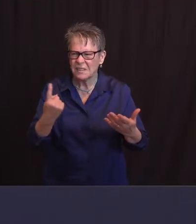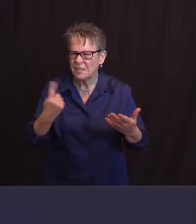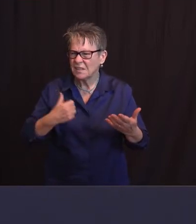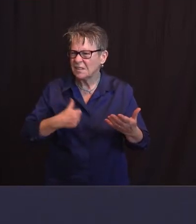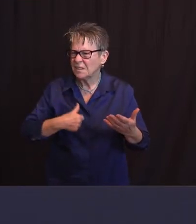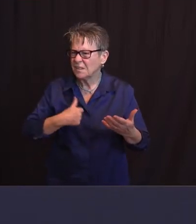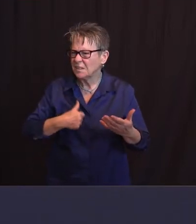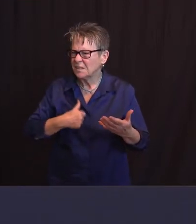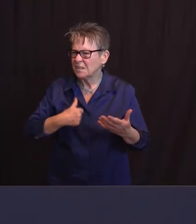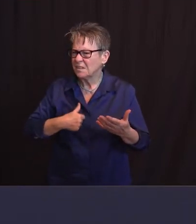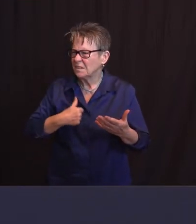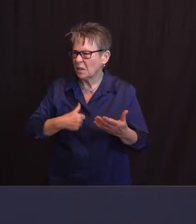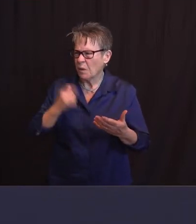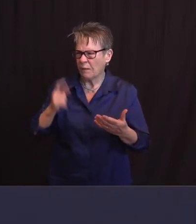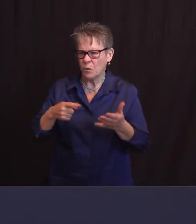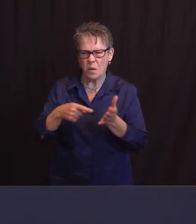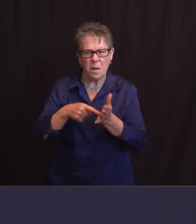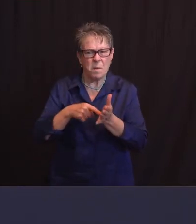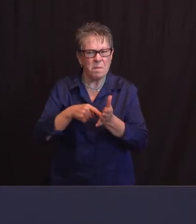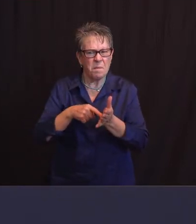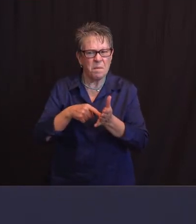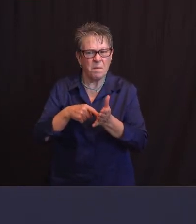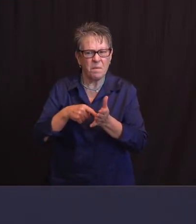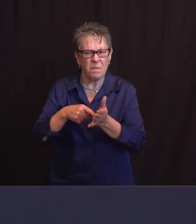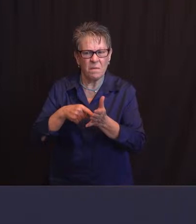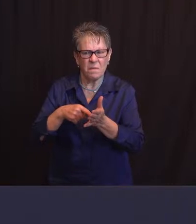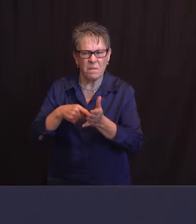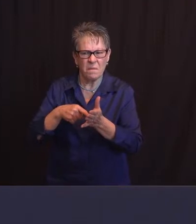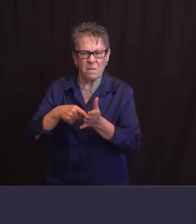that. That's completely,